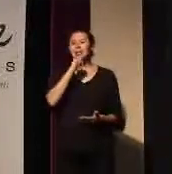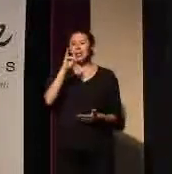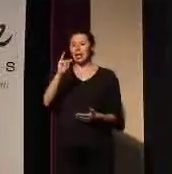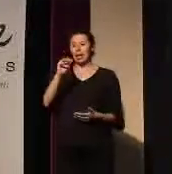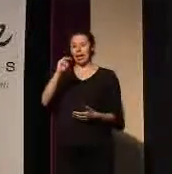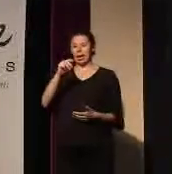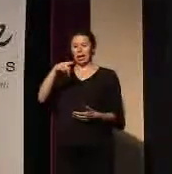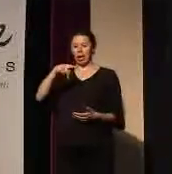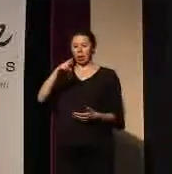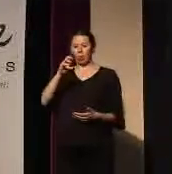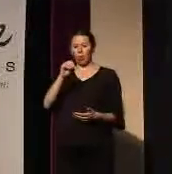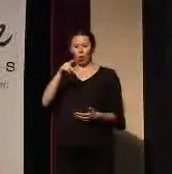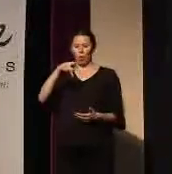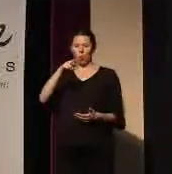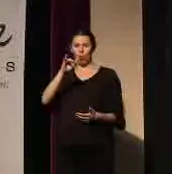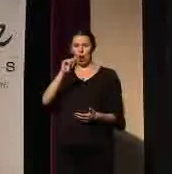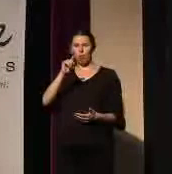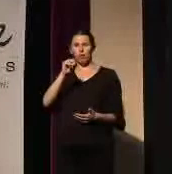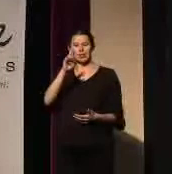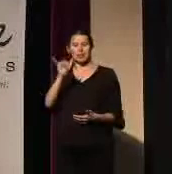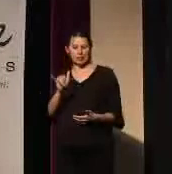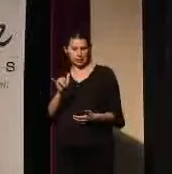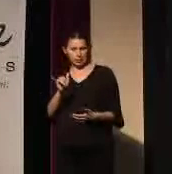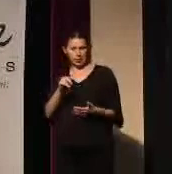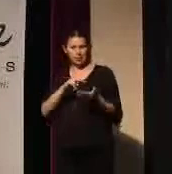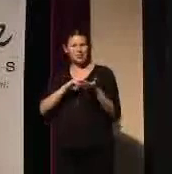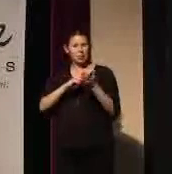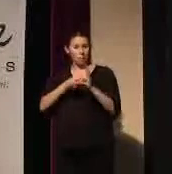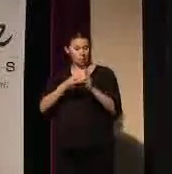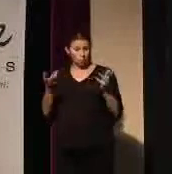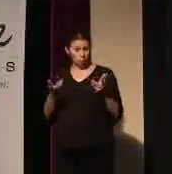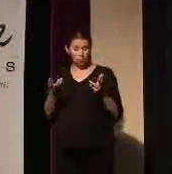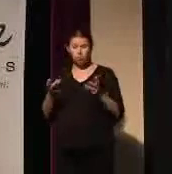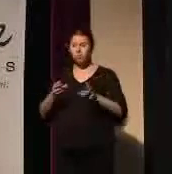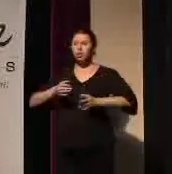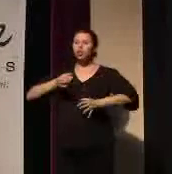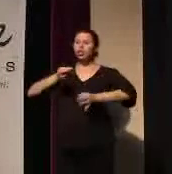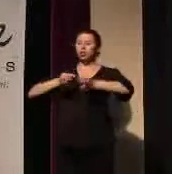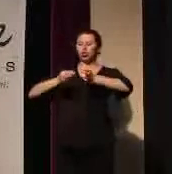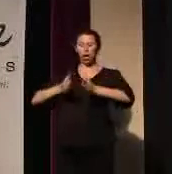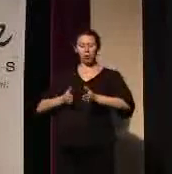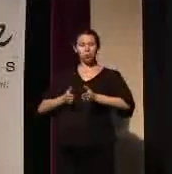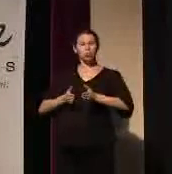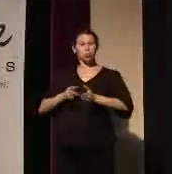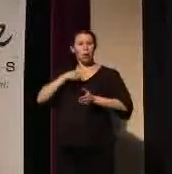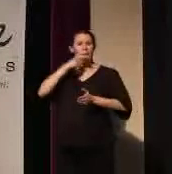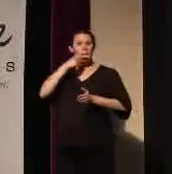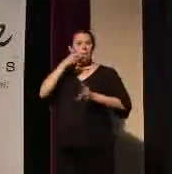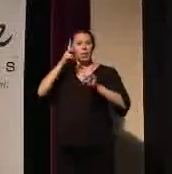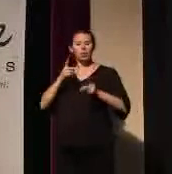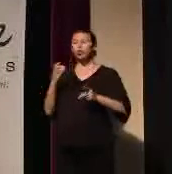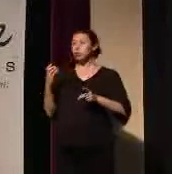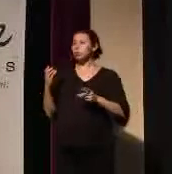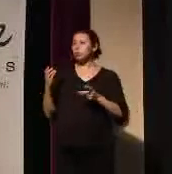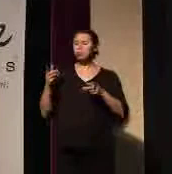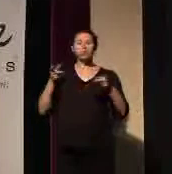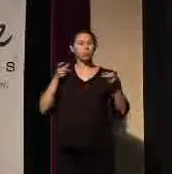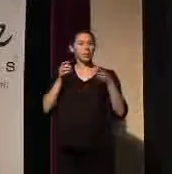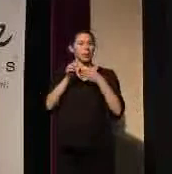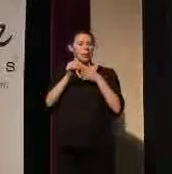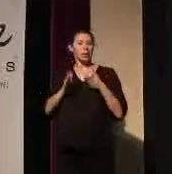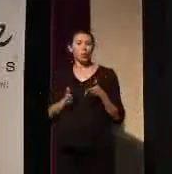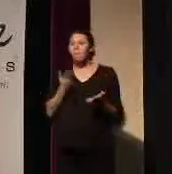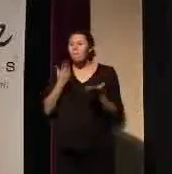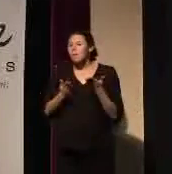impropriety. And that means when a judge or a public official has the appearance, they maybe didn't even have to actually do anything